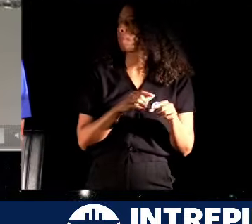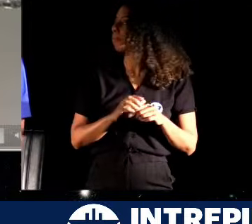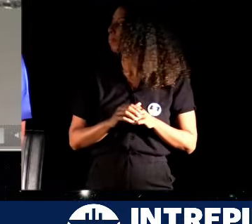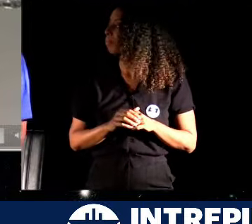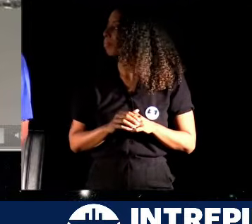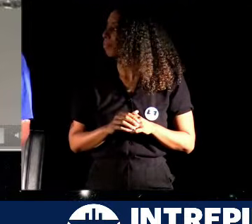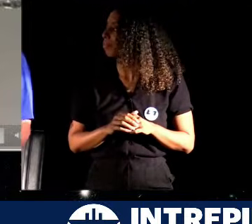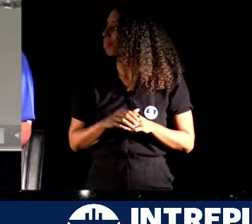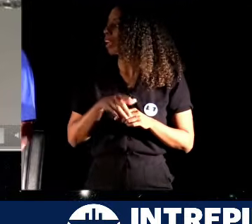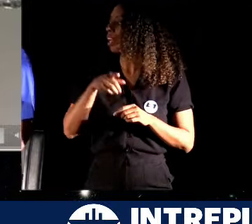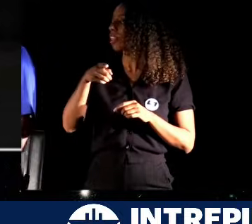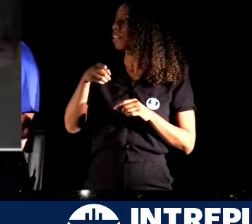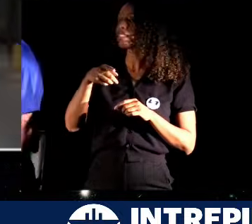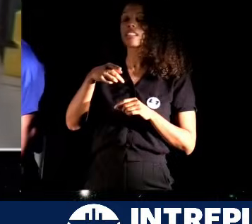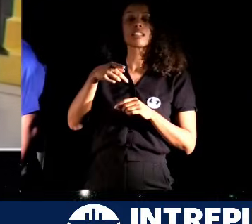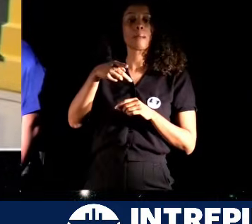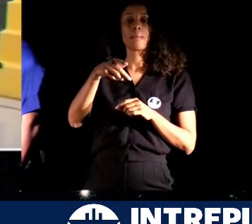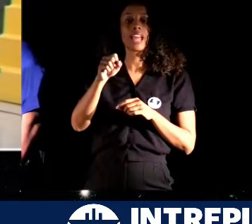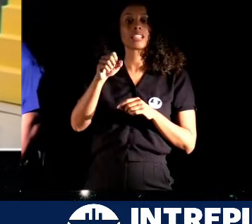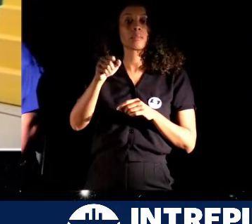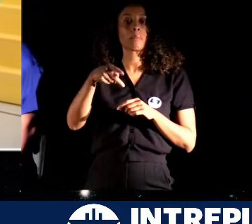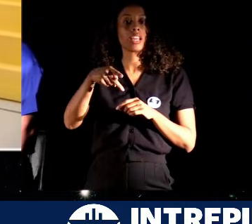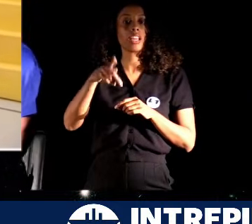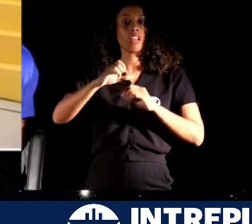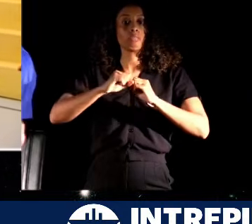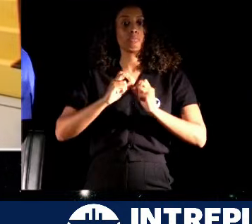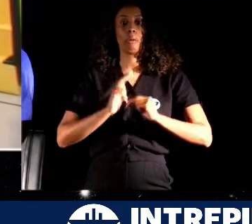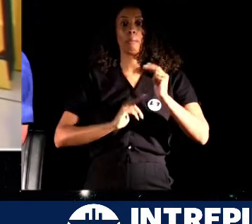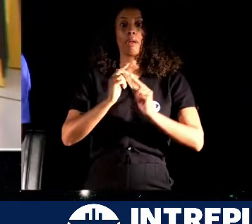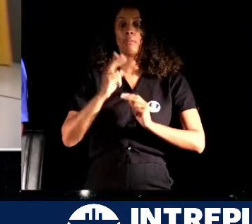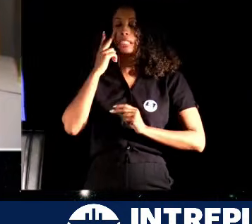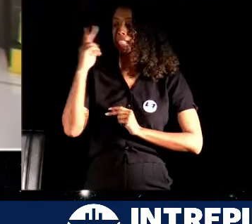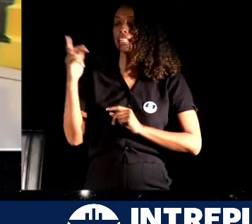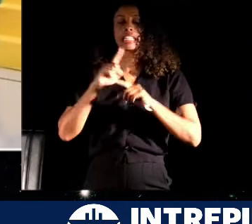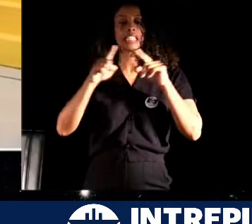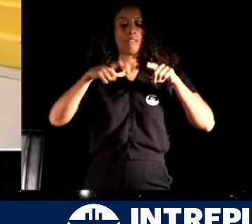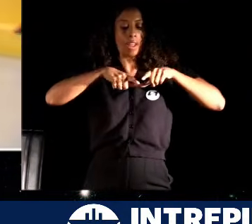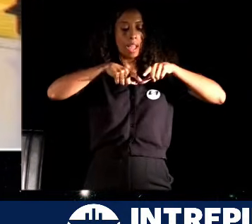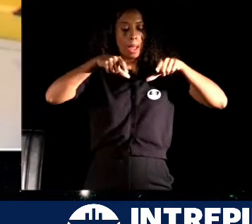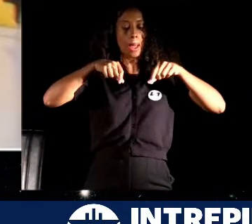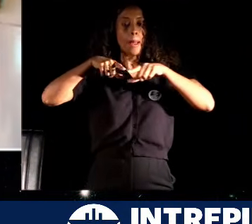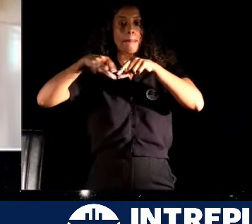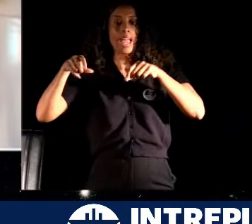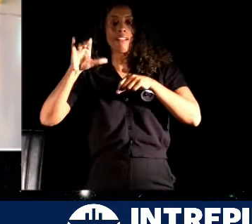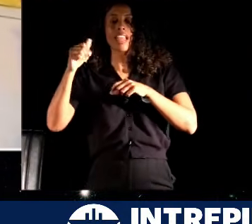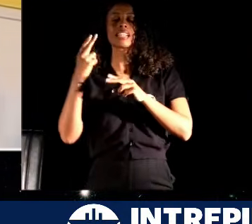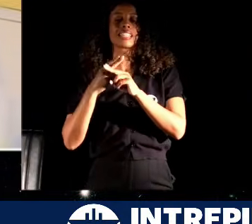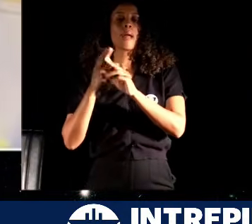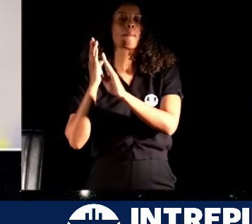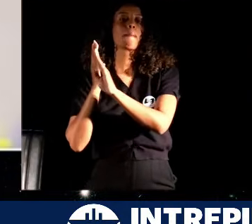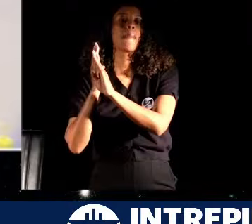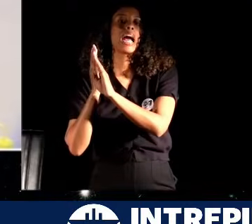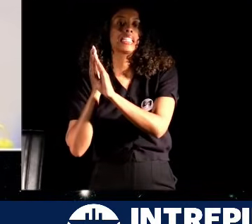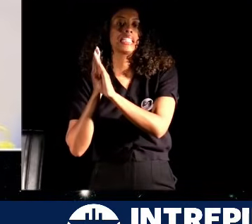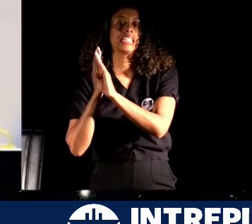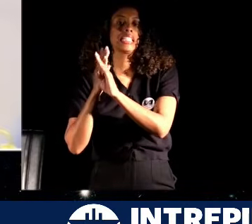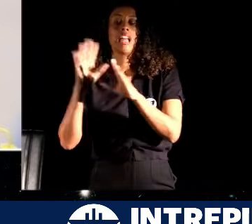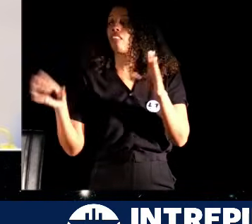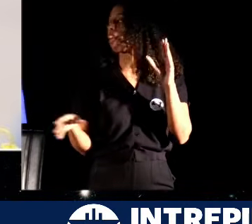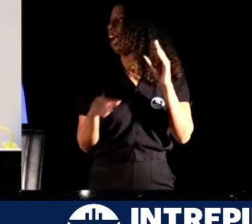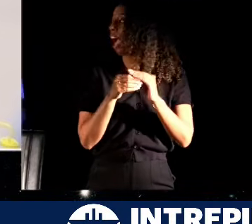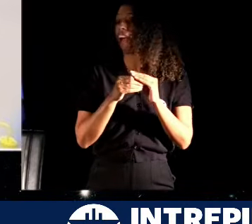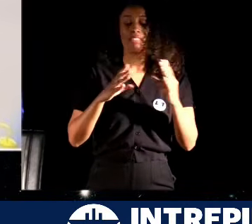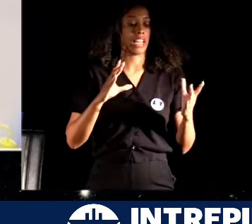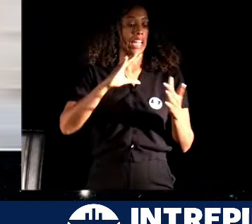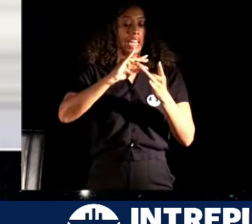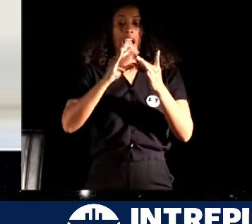This is Parker being built. This is the bus as it starts. These are all the panels that go into it. We call that the bus. Then you bring in the harness, all the